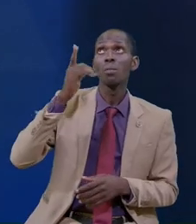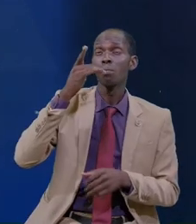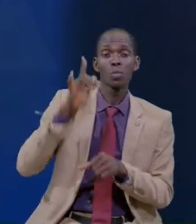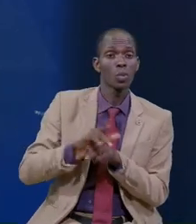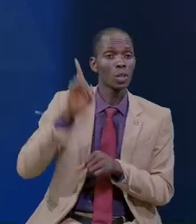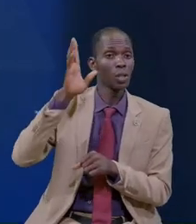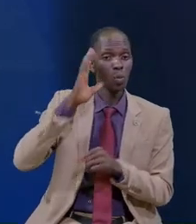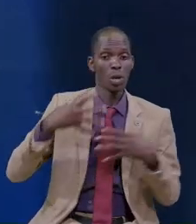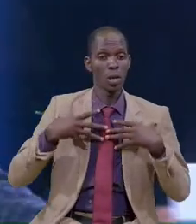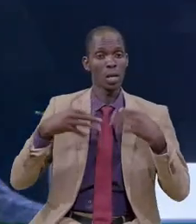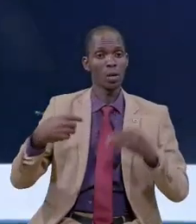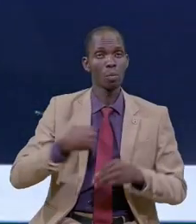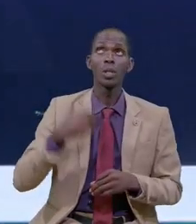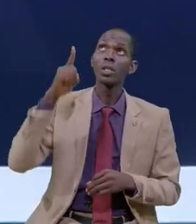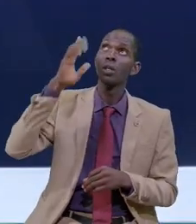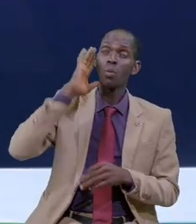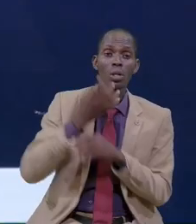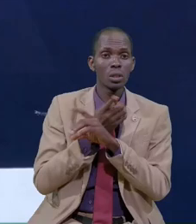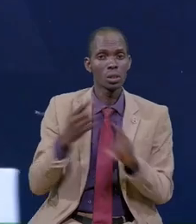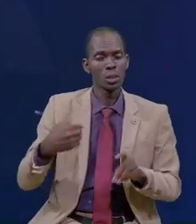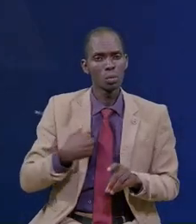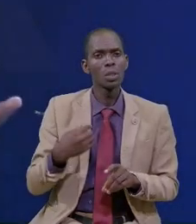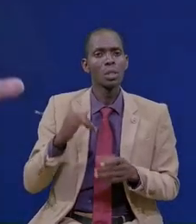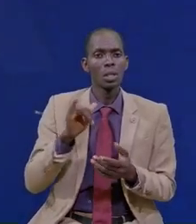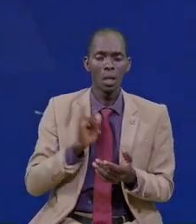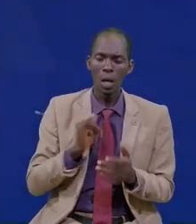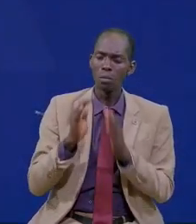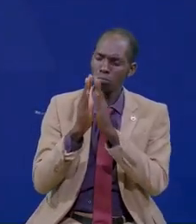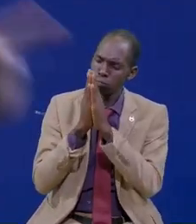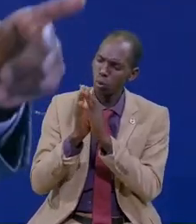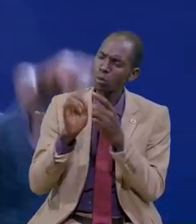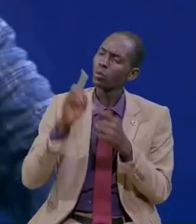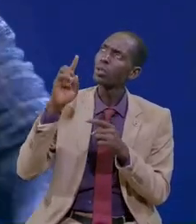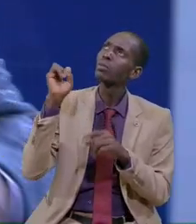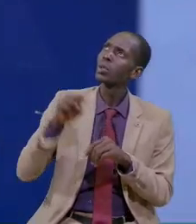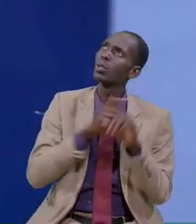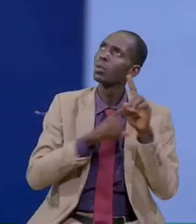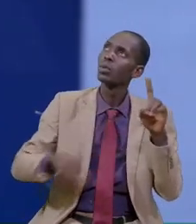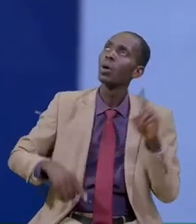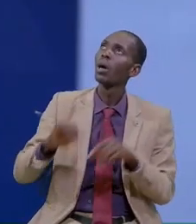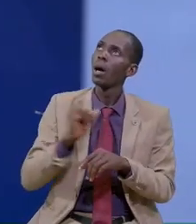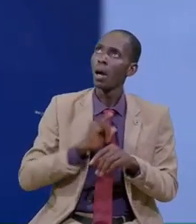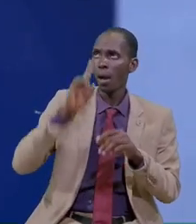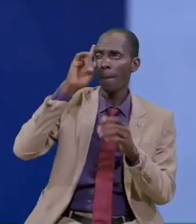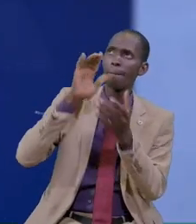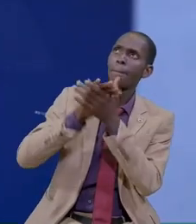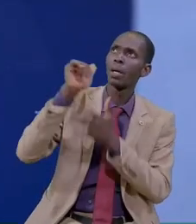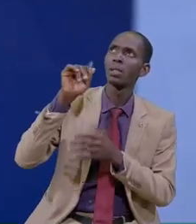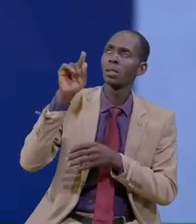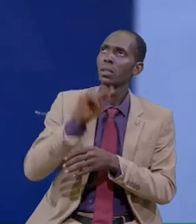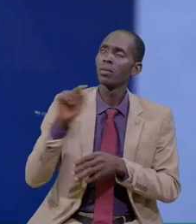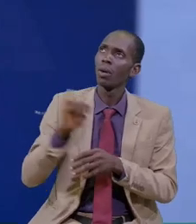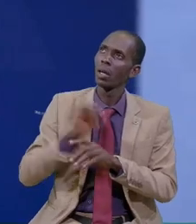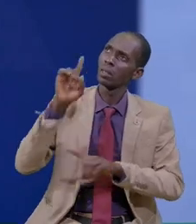will deliver me. Only need to call upon him, yes Lord, I believe, and so I speak, I declare. Alors